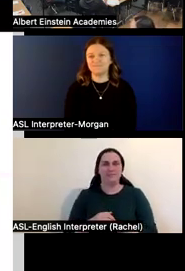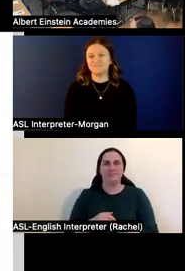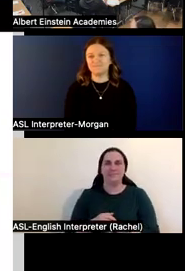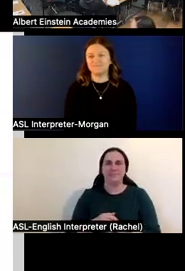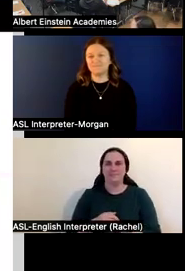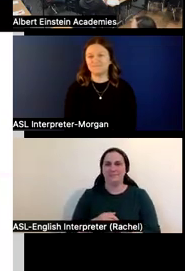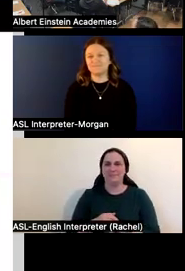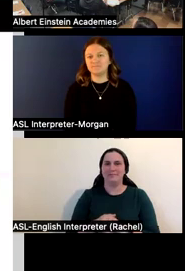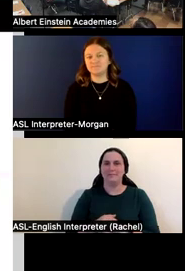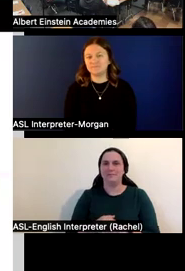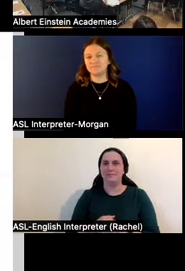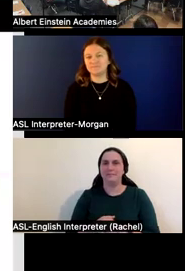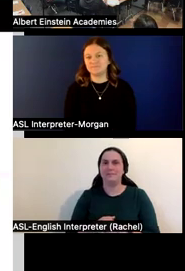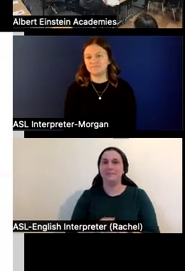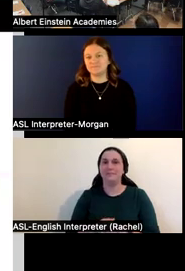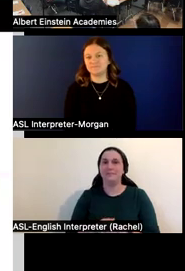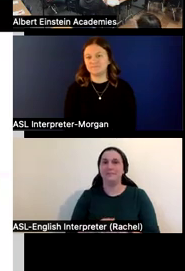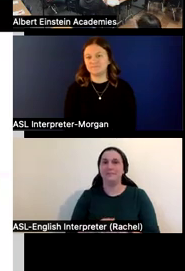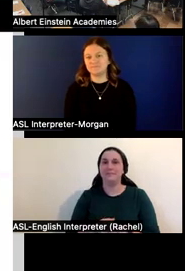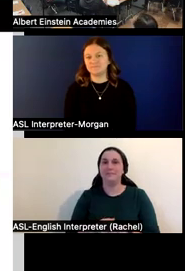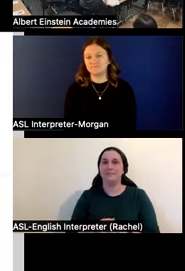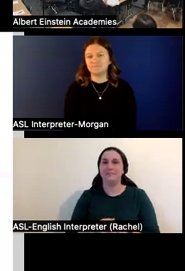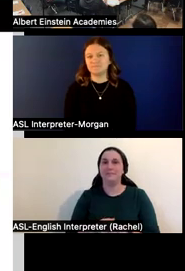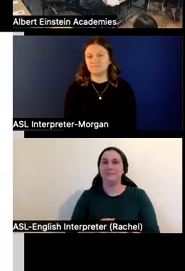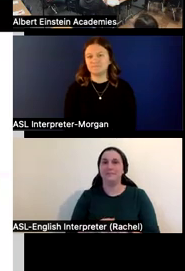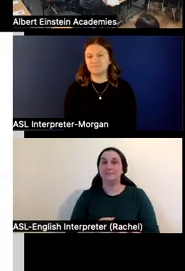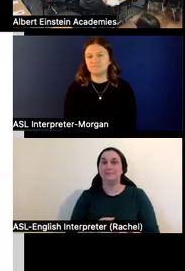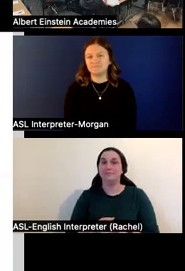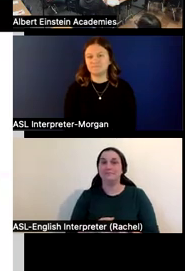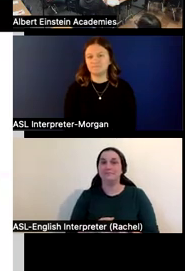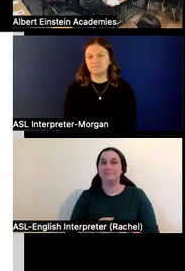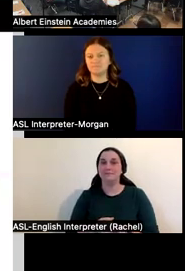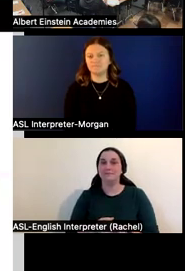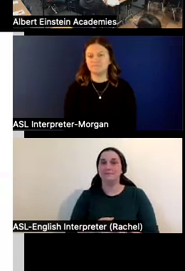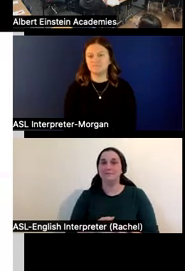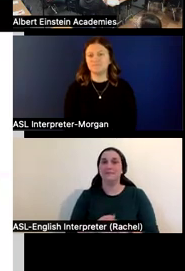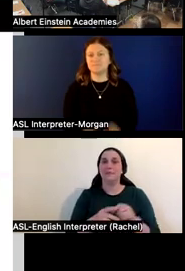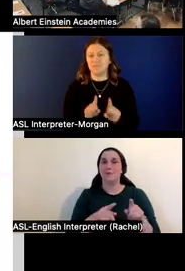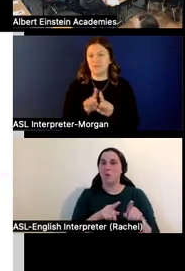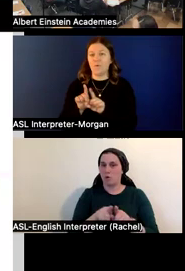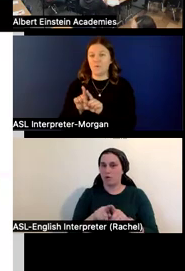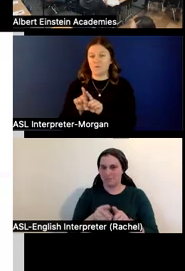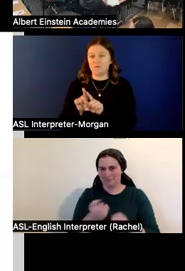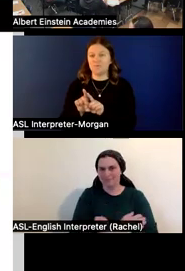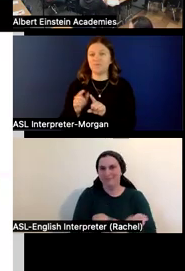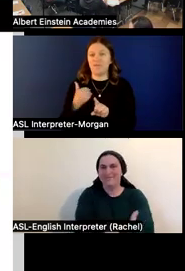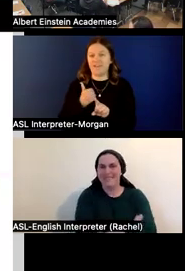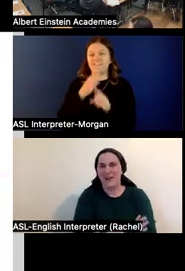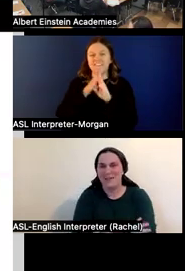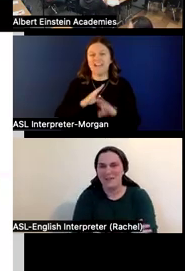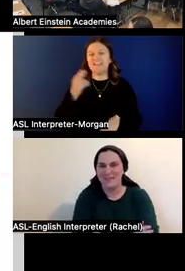So what we also have is the silent H that makes again the vowel longer. Sometimes you hear